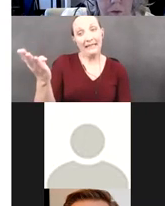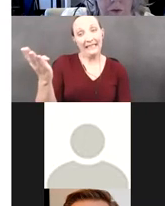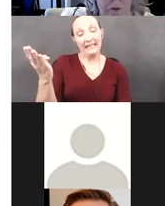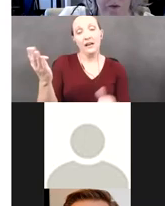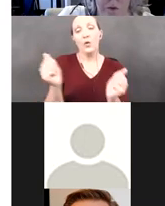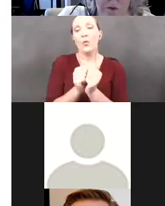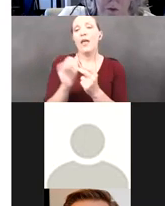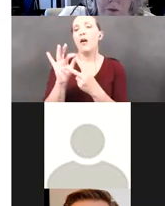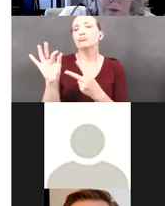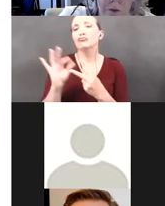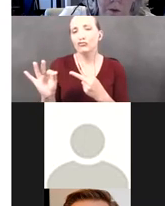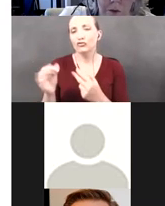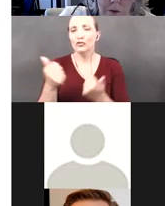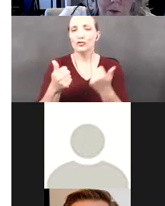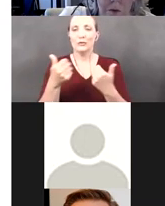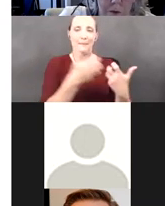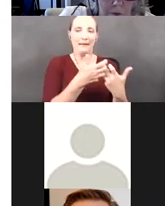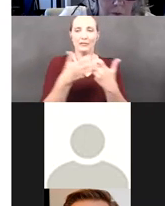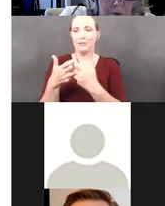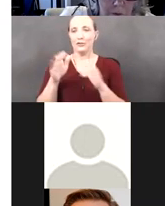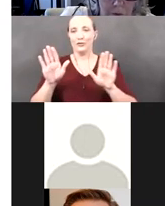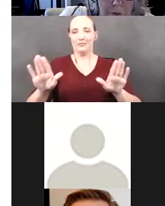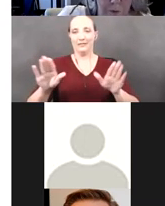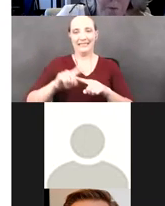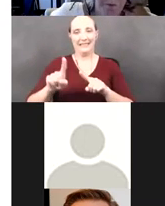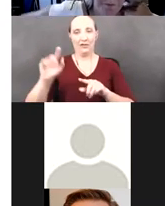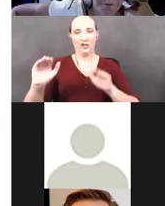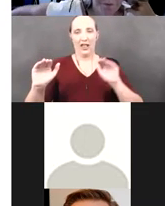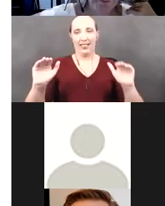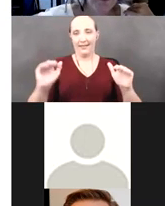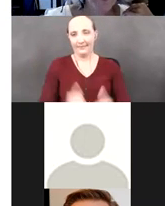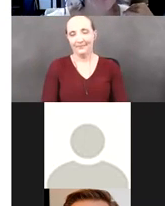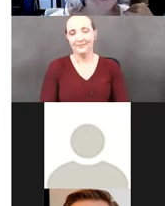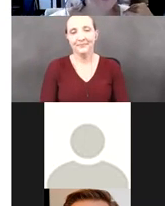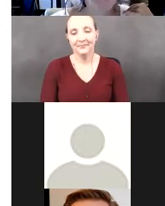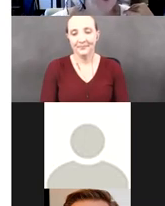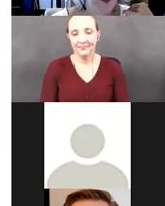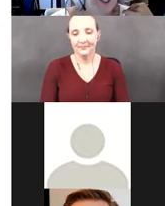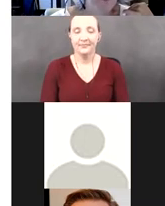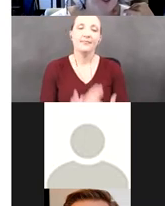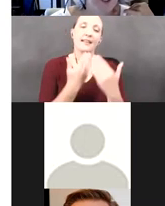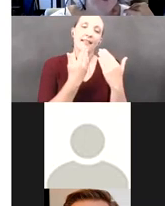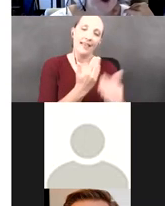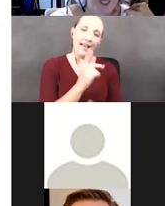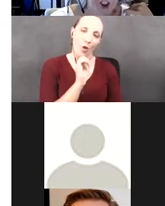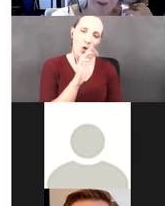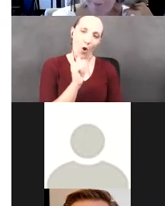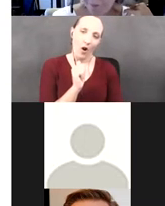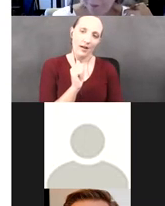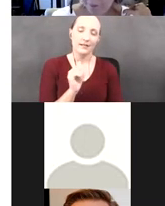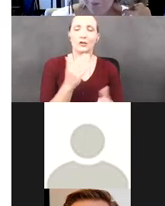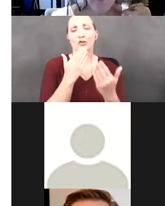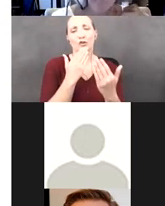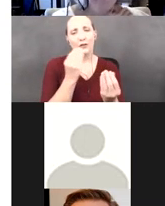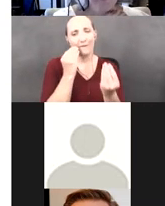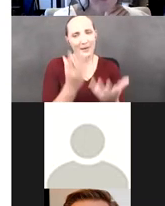quiere que lo options to best meet the entreguen de needs una of your manera child. y quiere darle esas opciones para cumplir con las Thank you, necesidades de Laura. su That was hijo. good information. Gracias,